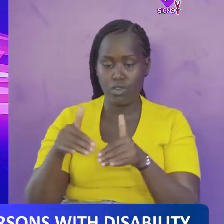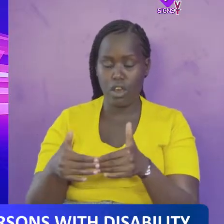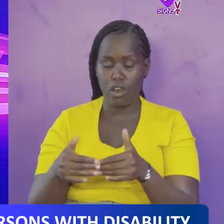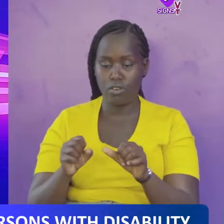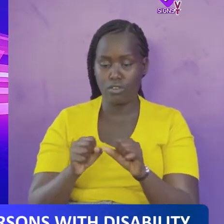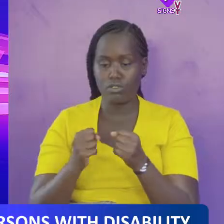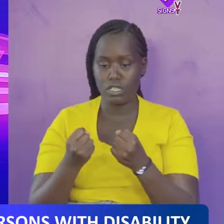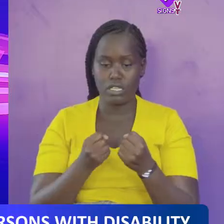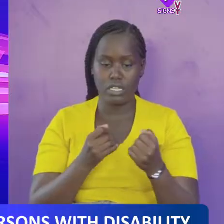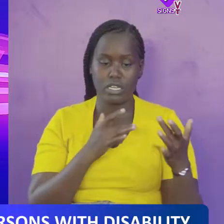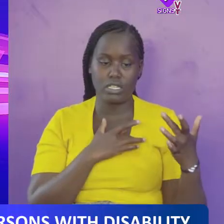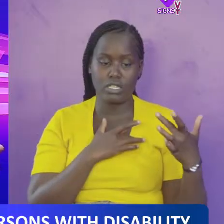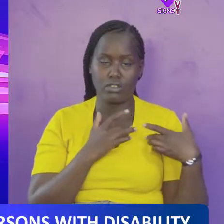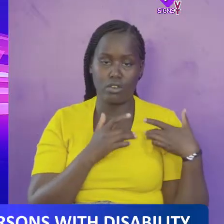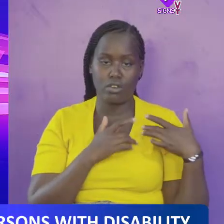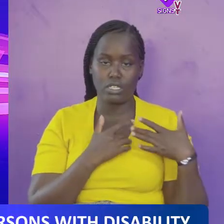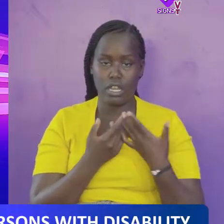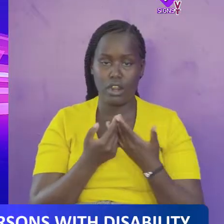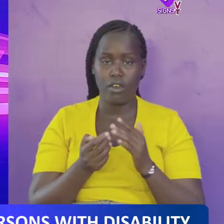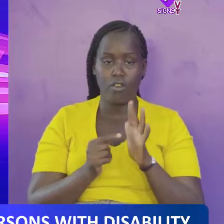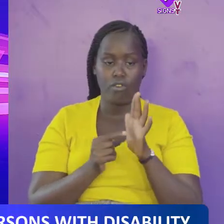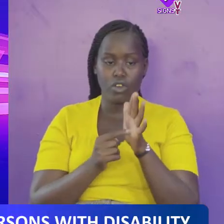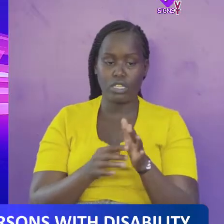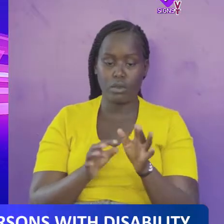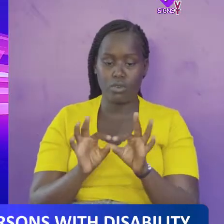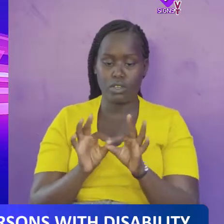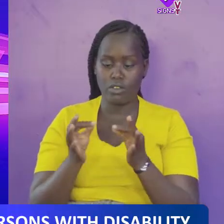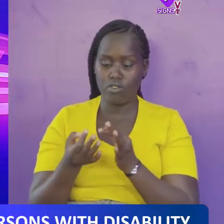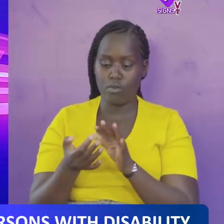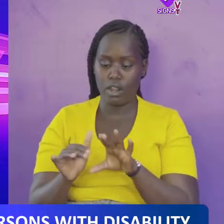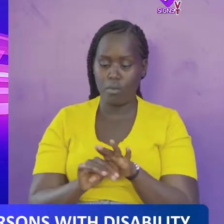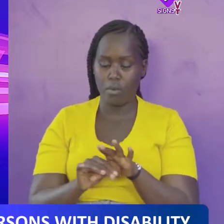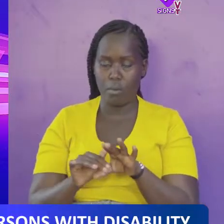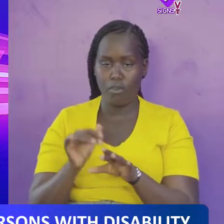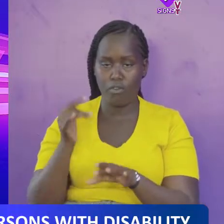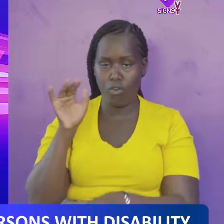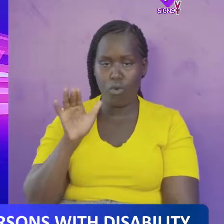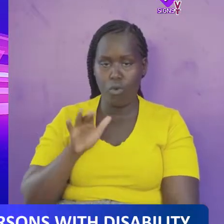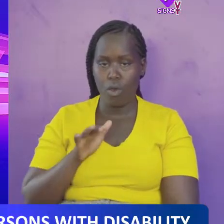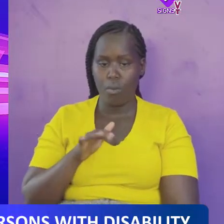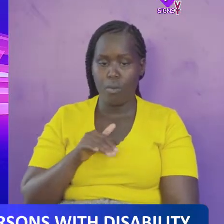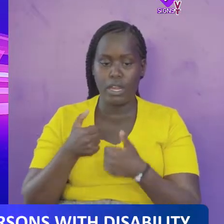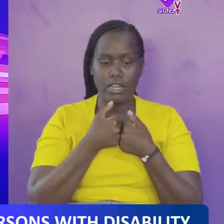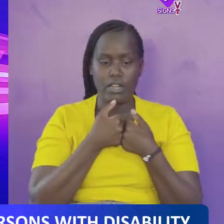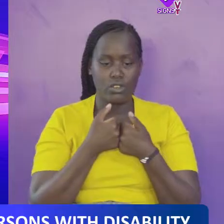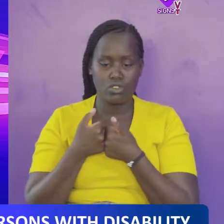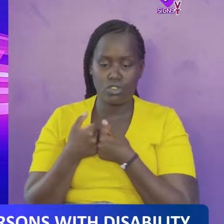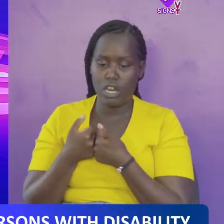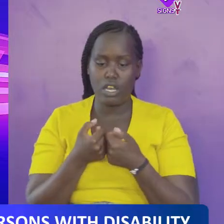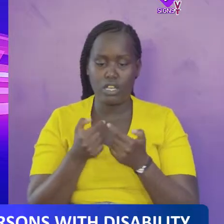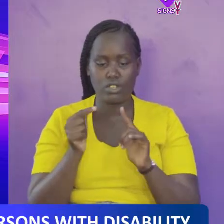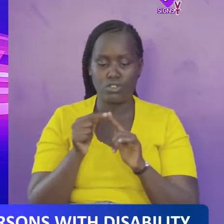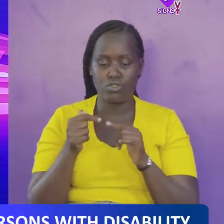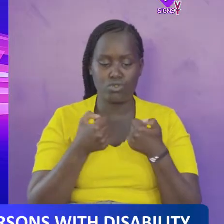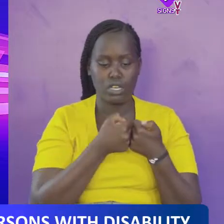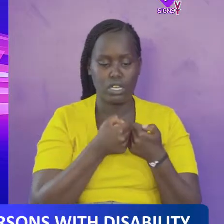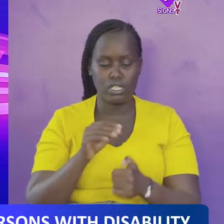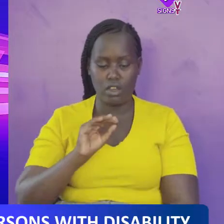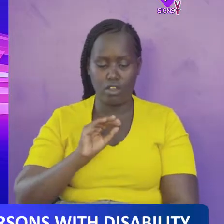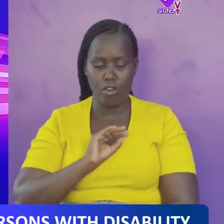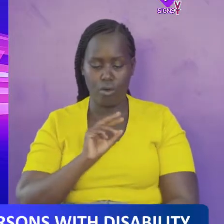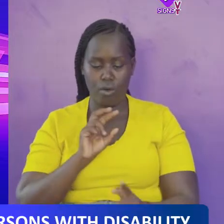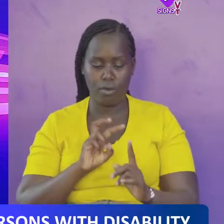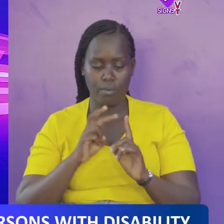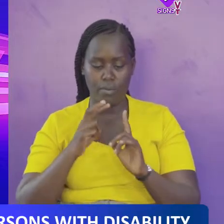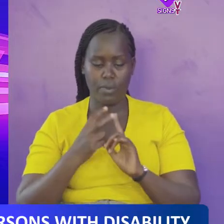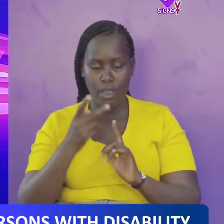Perhaps as a founding member for Women Challenged to Challenge, in your own perspective, are the policies very